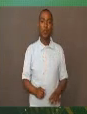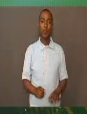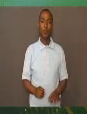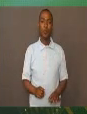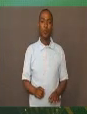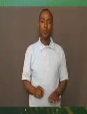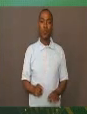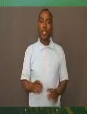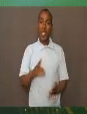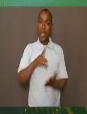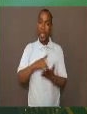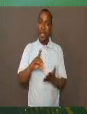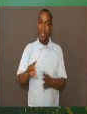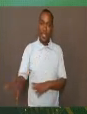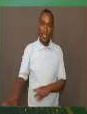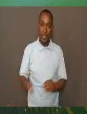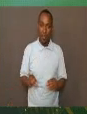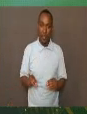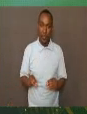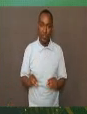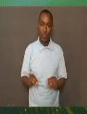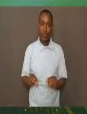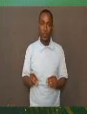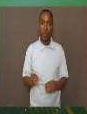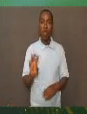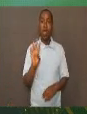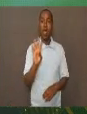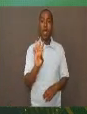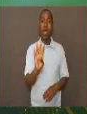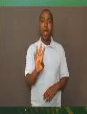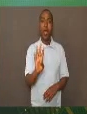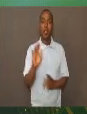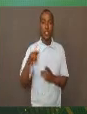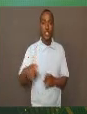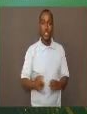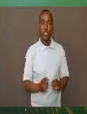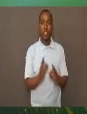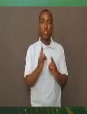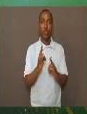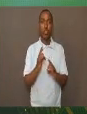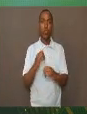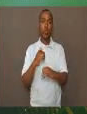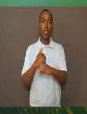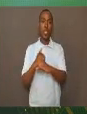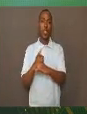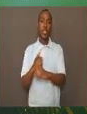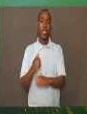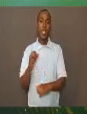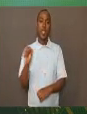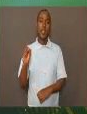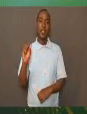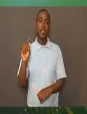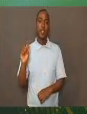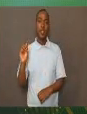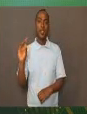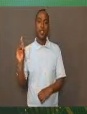As a review, students, can you list 4 ways to prevent the spread of